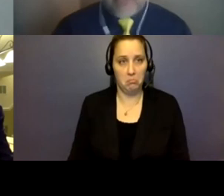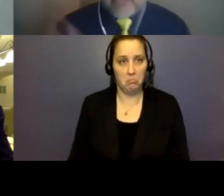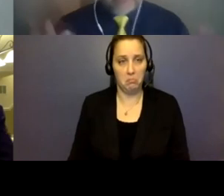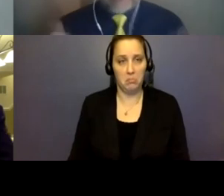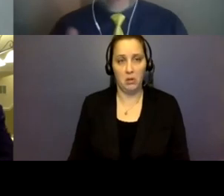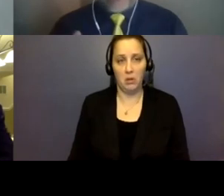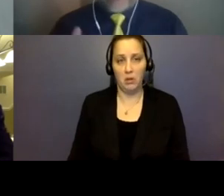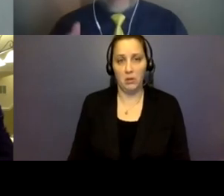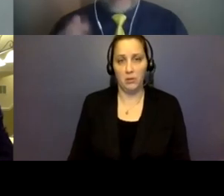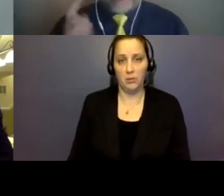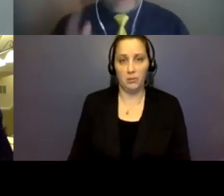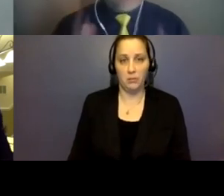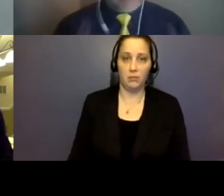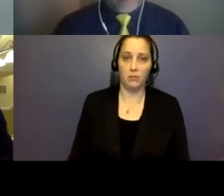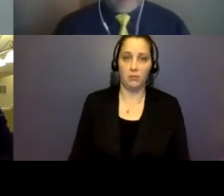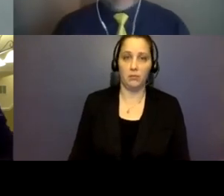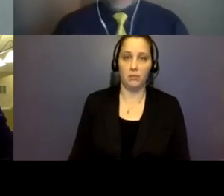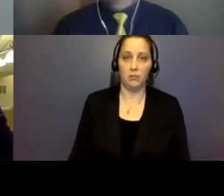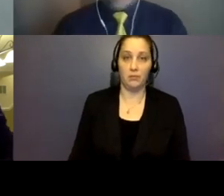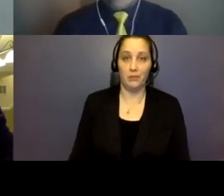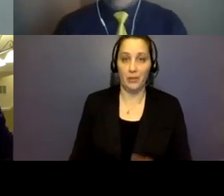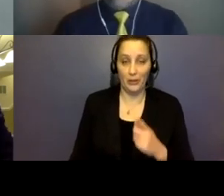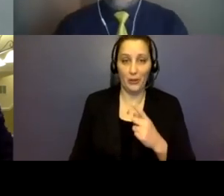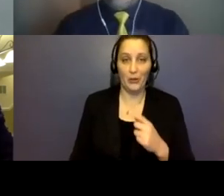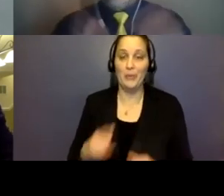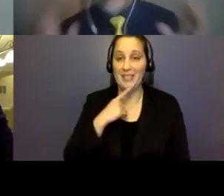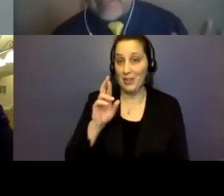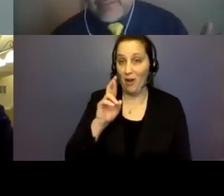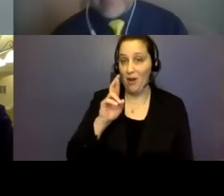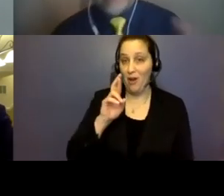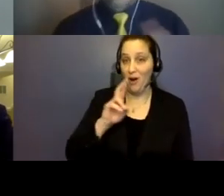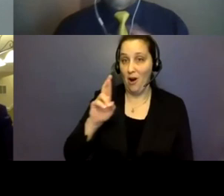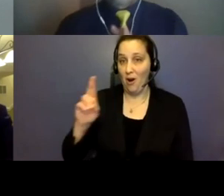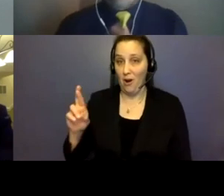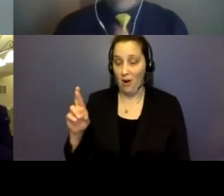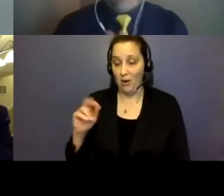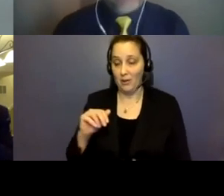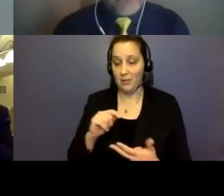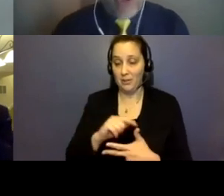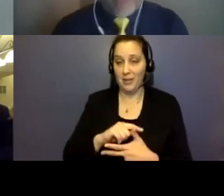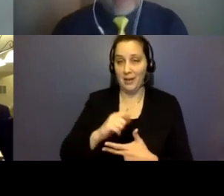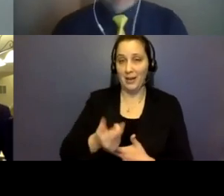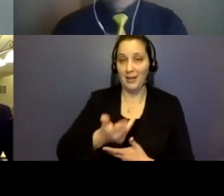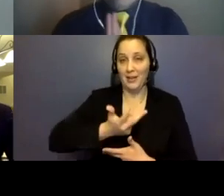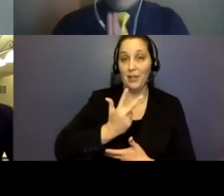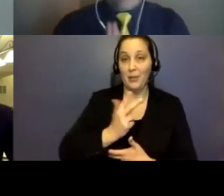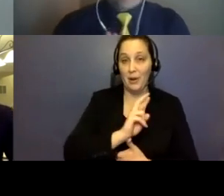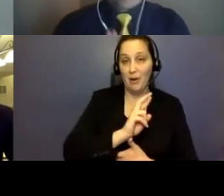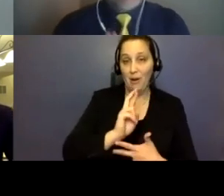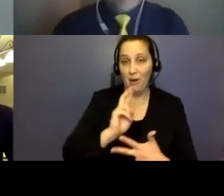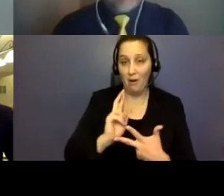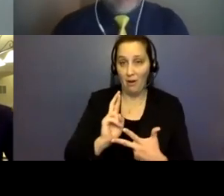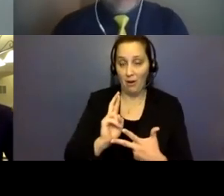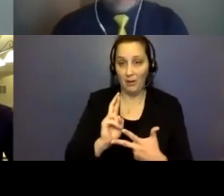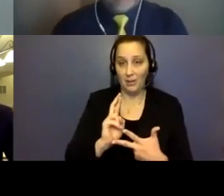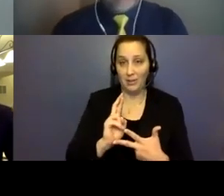Funny you mentioned, General, them three R's there in 93, those three R's were still